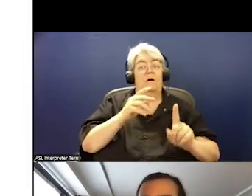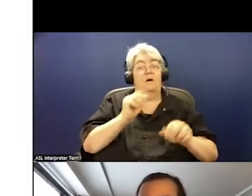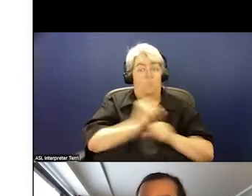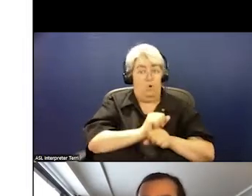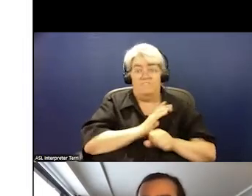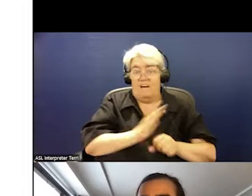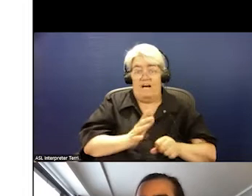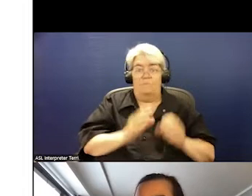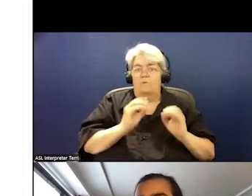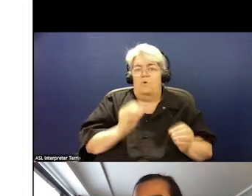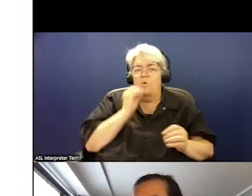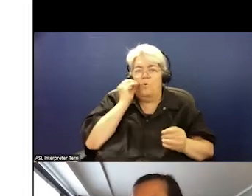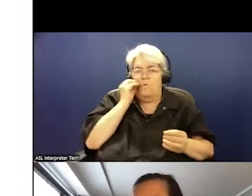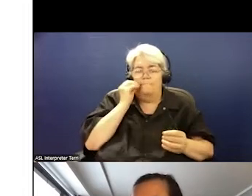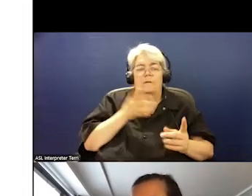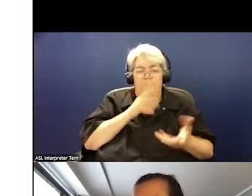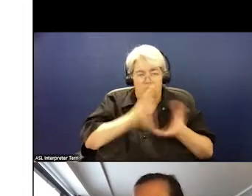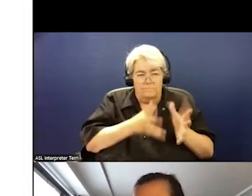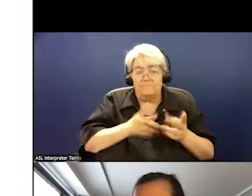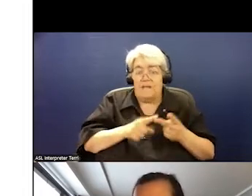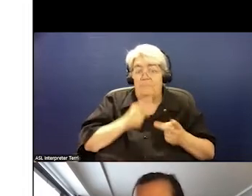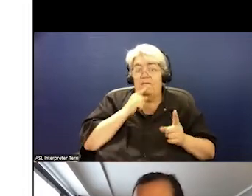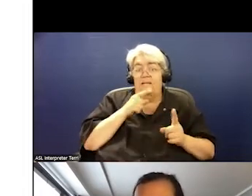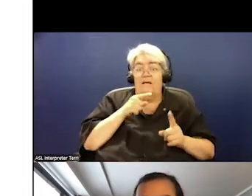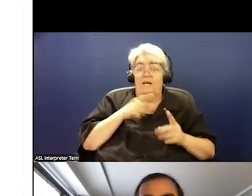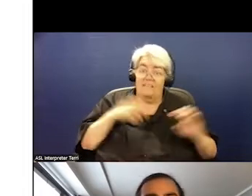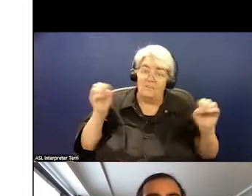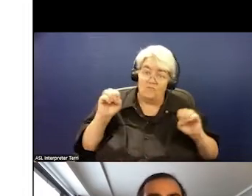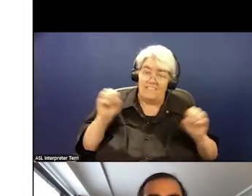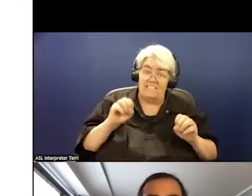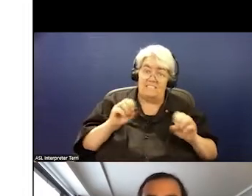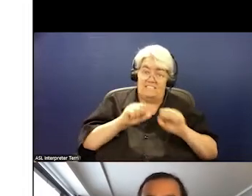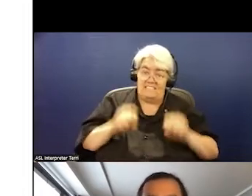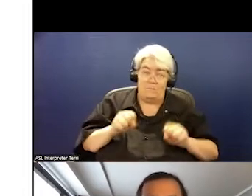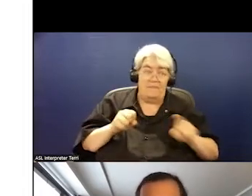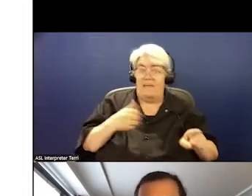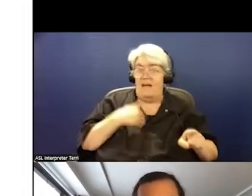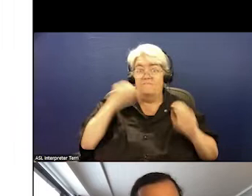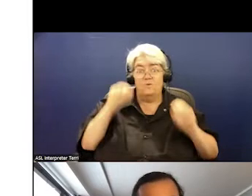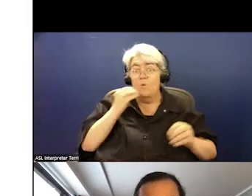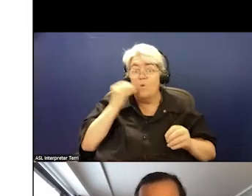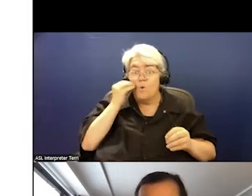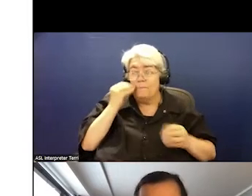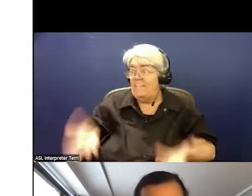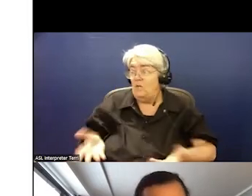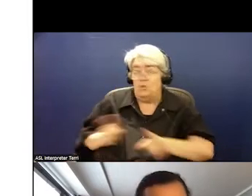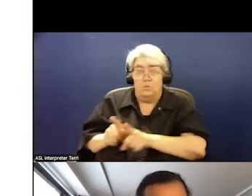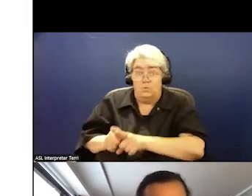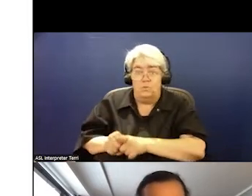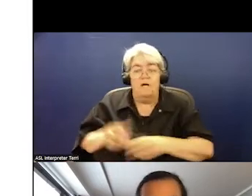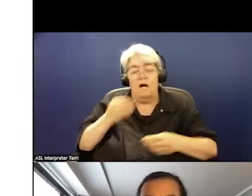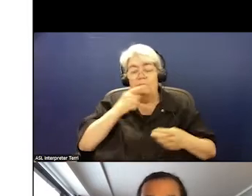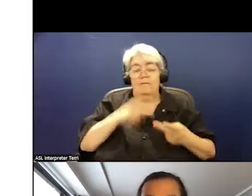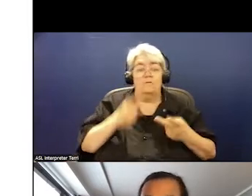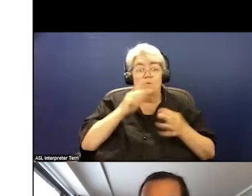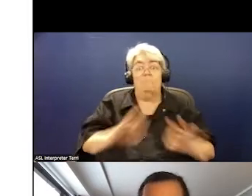that people experiencing homelessness also lack a home in our crisis systems. There are many important factors to consider